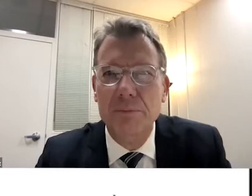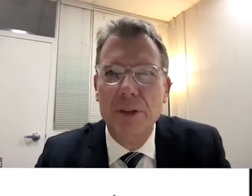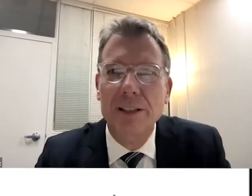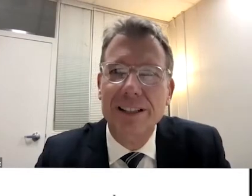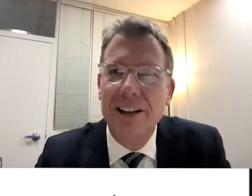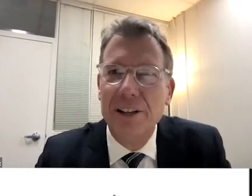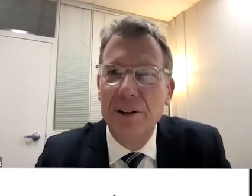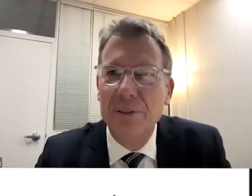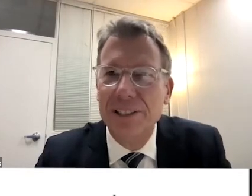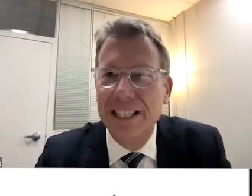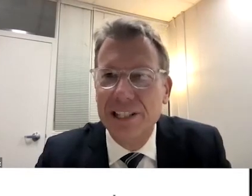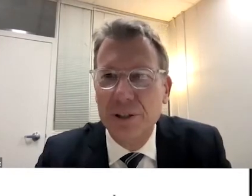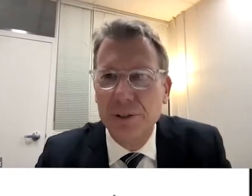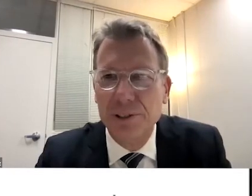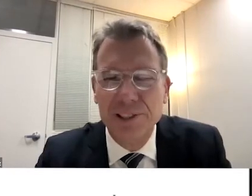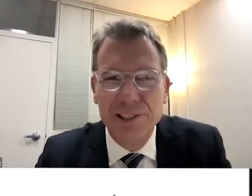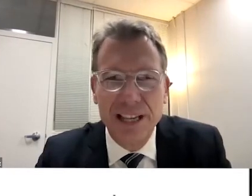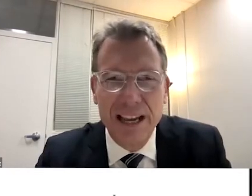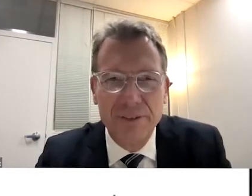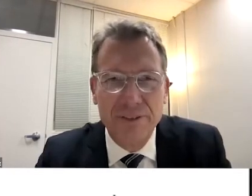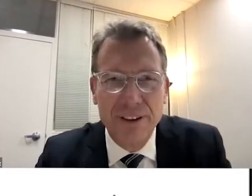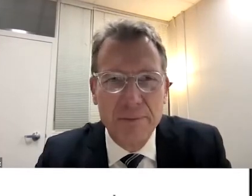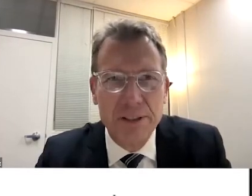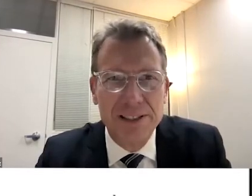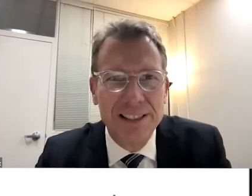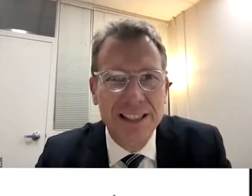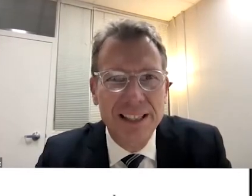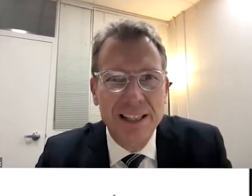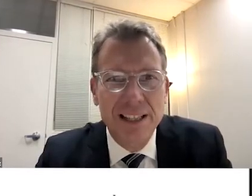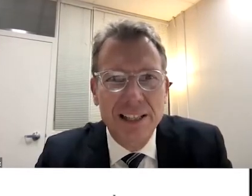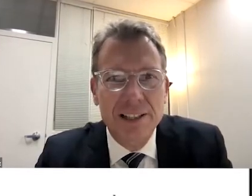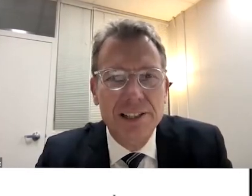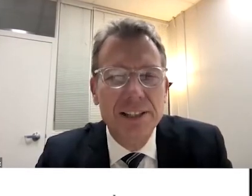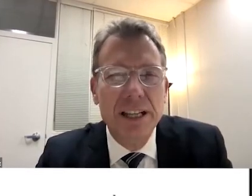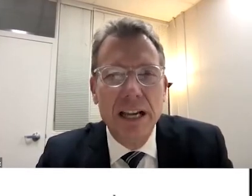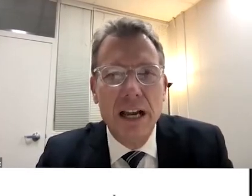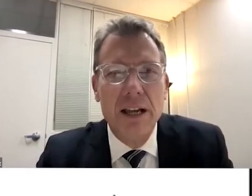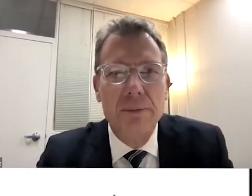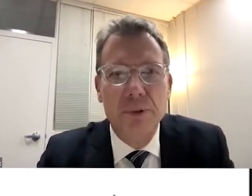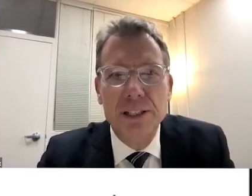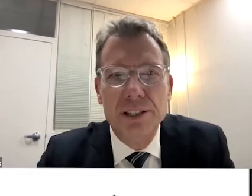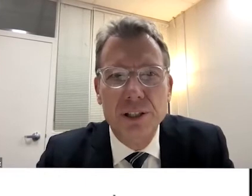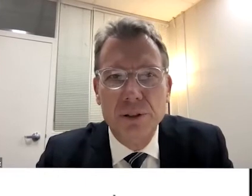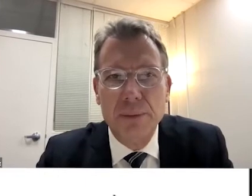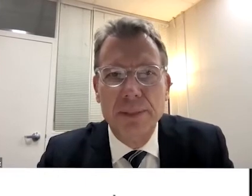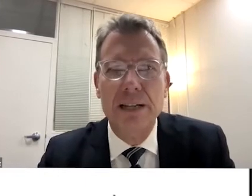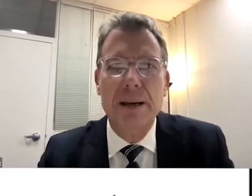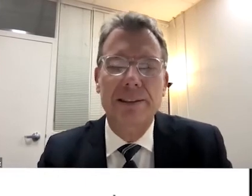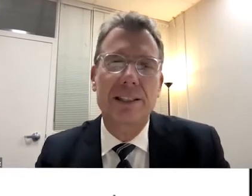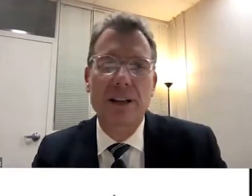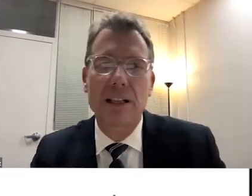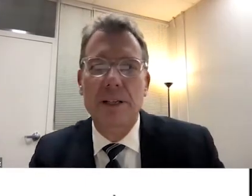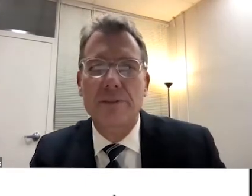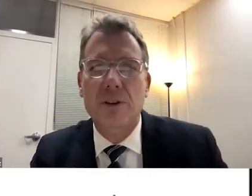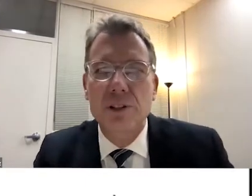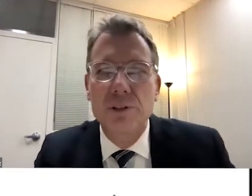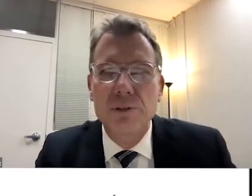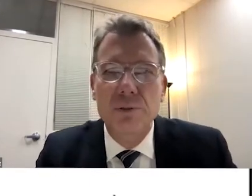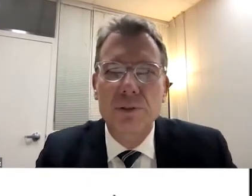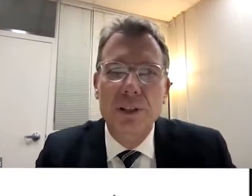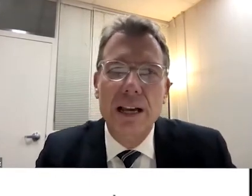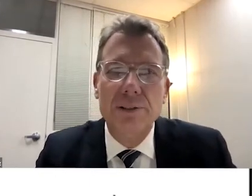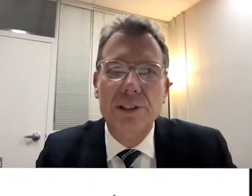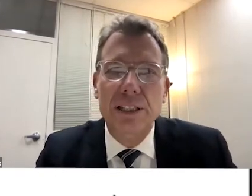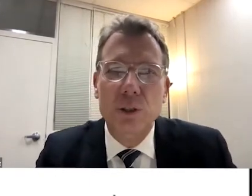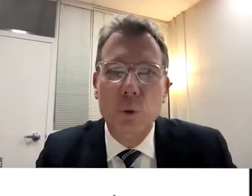Dr. Maldonado, teachers, staff, and families. This evening, I bring to you an update about the development of our